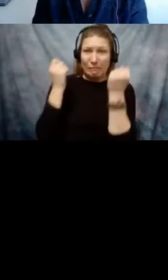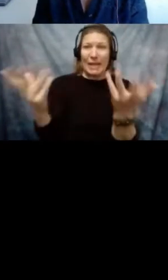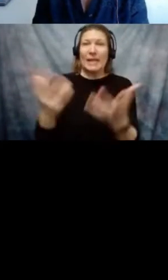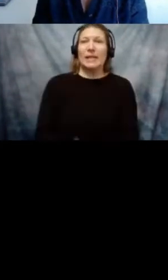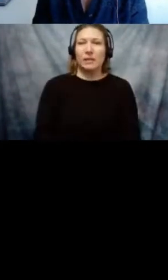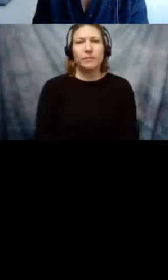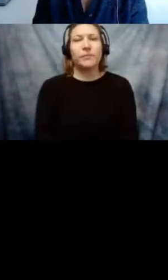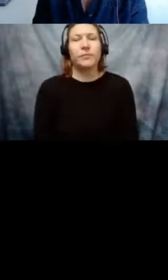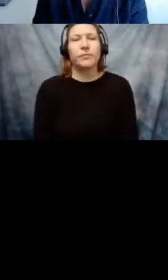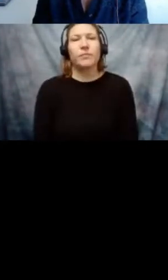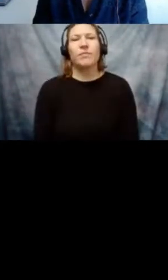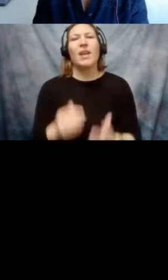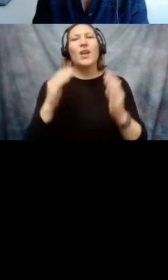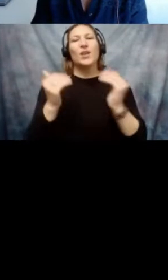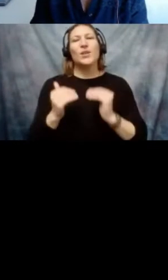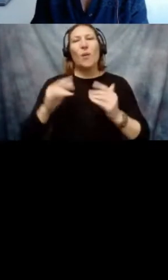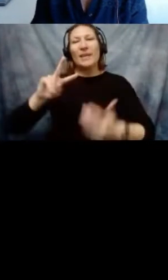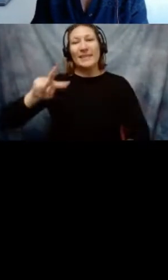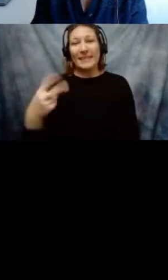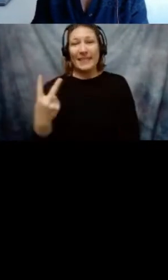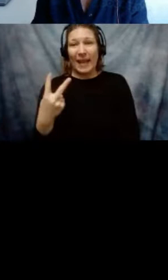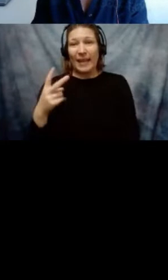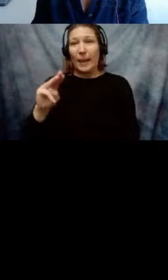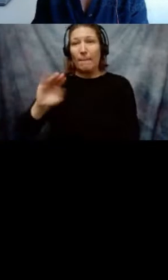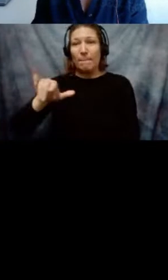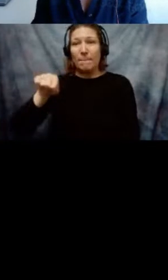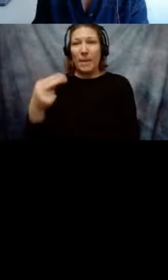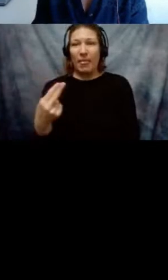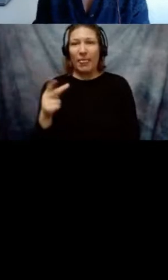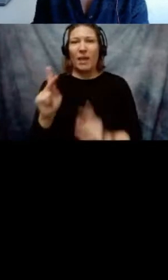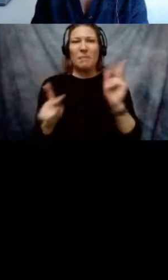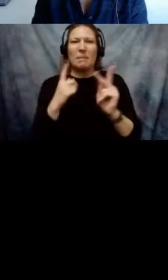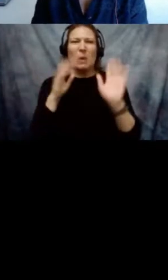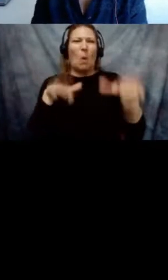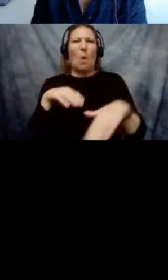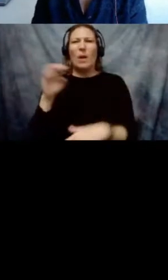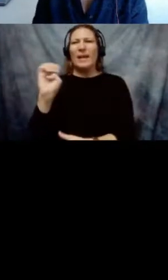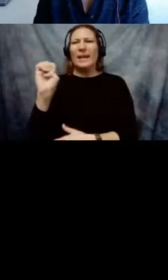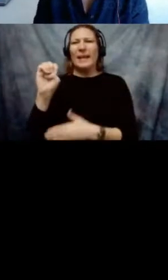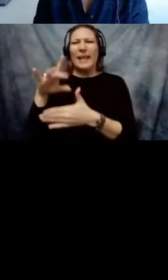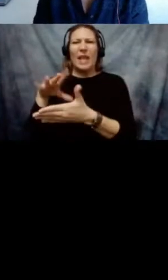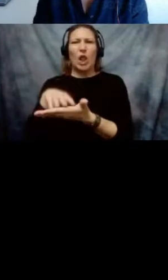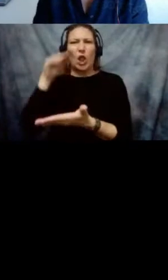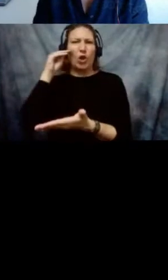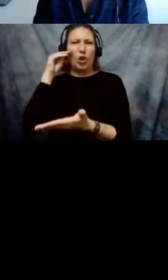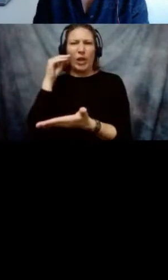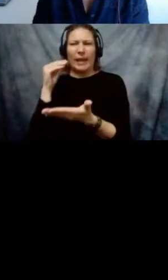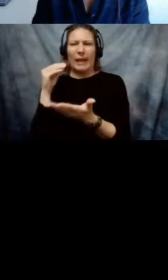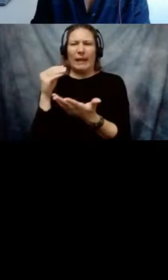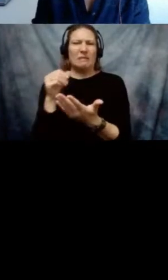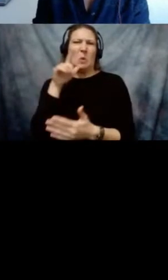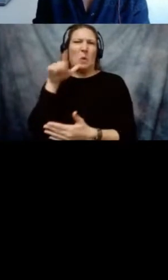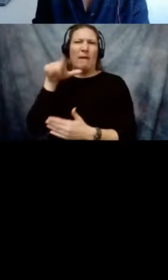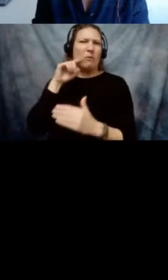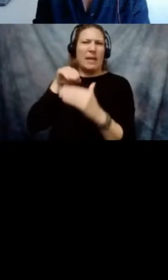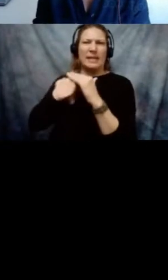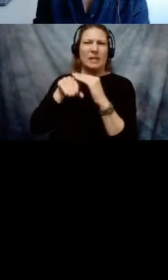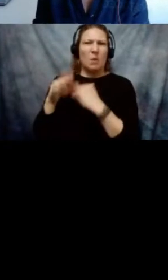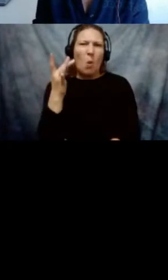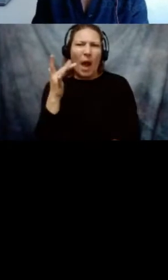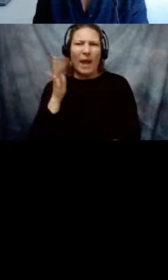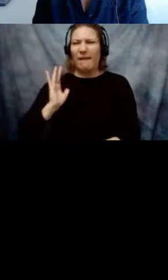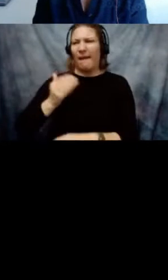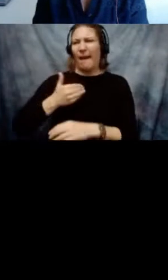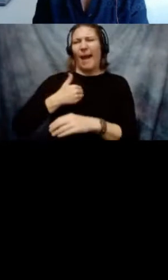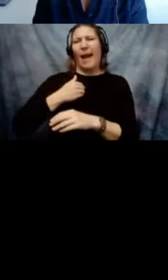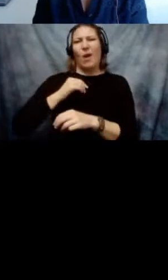say things like, oh, we don't need to make e-learning accessible. We don't have any disabled people in our workforce. Or it could equally be students